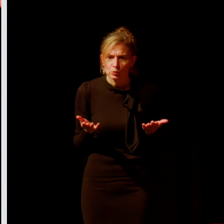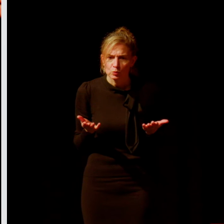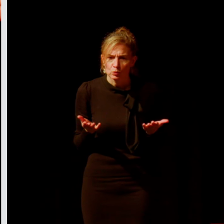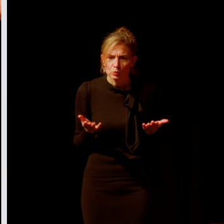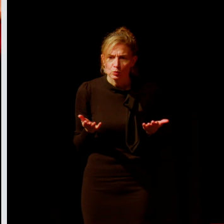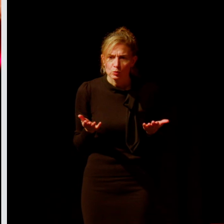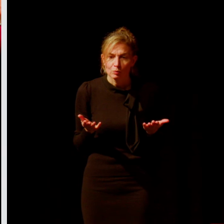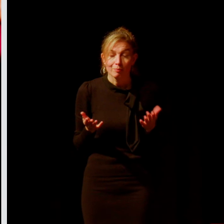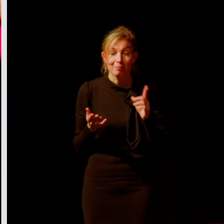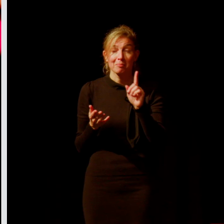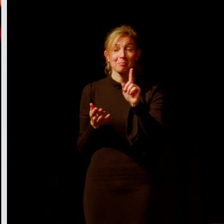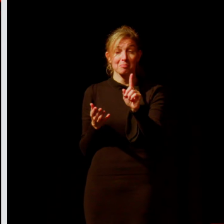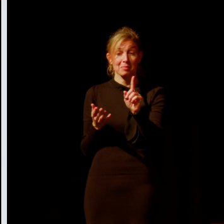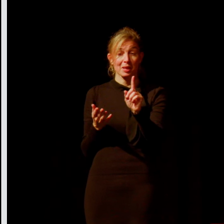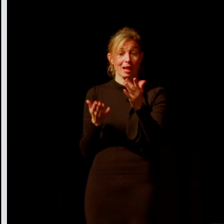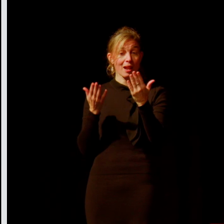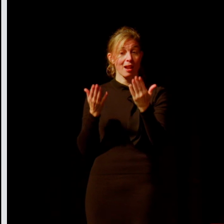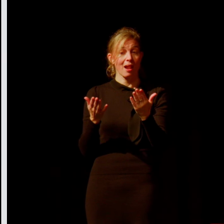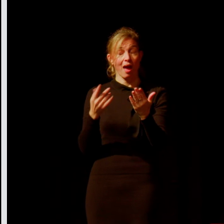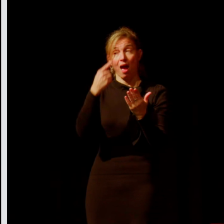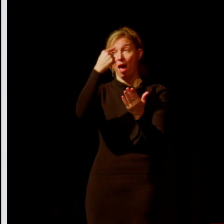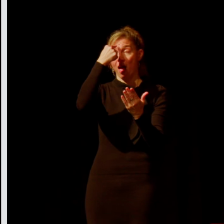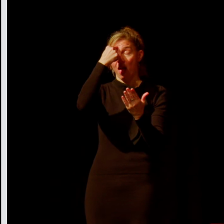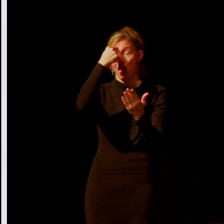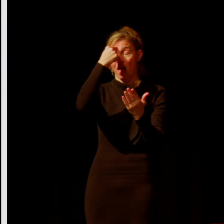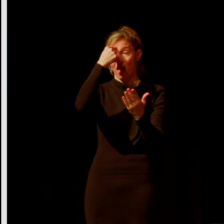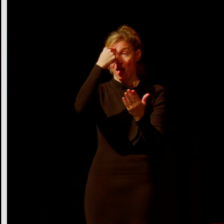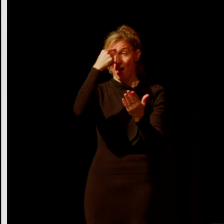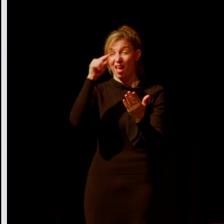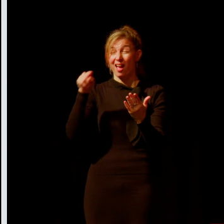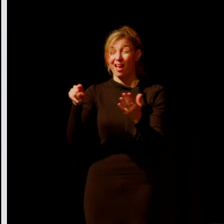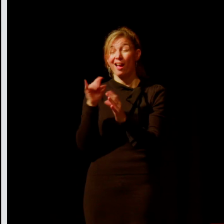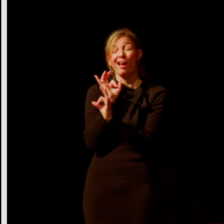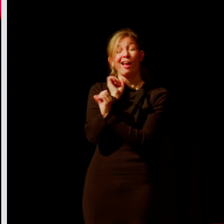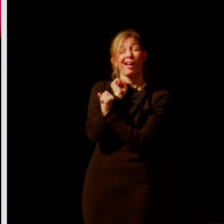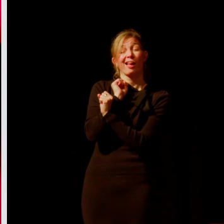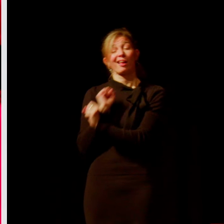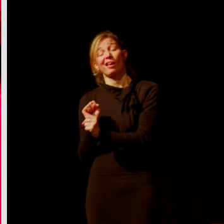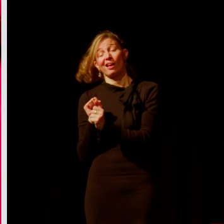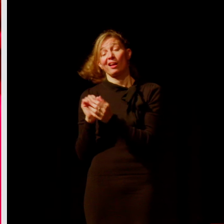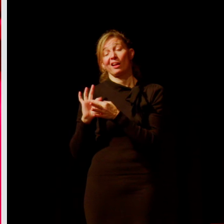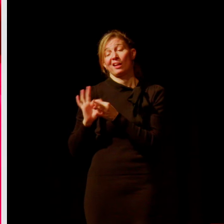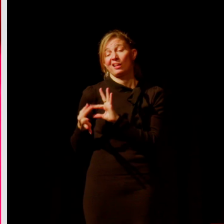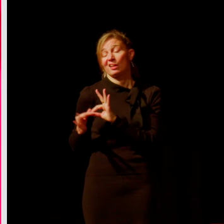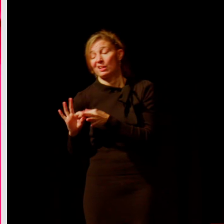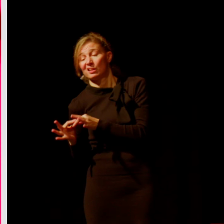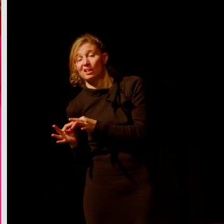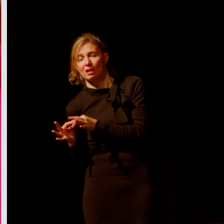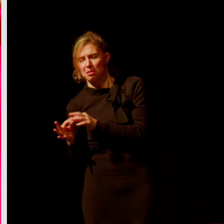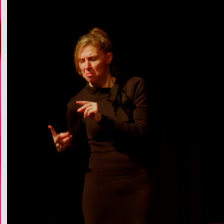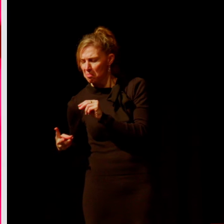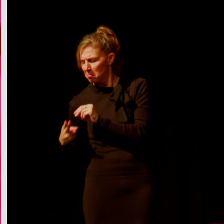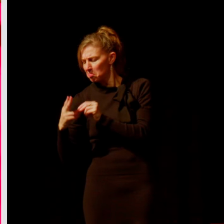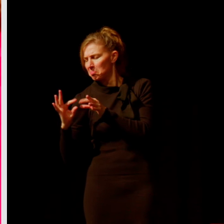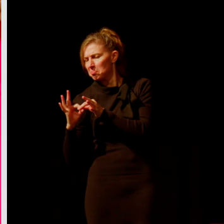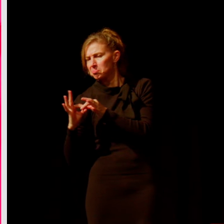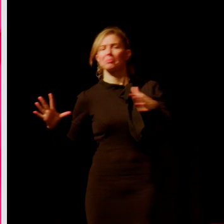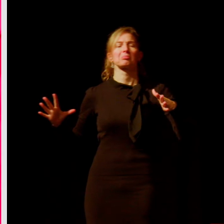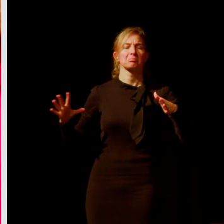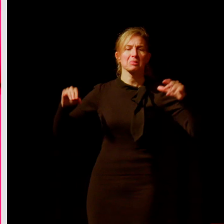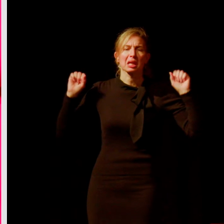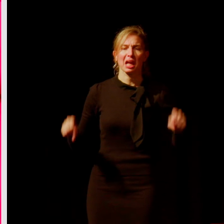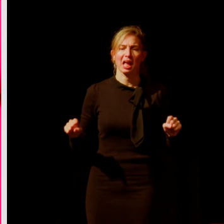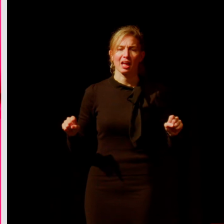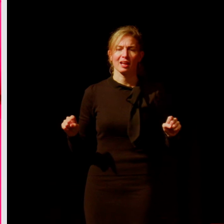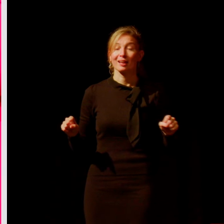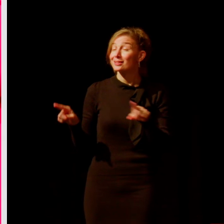Now, what if I told you that these chains can be broken by the very same technology we've just been